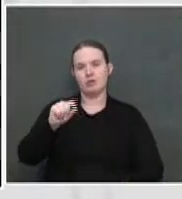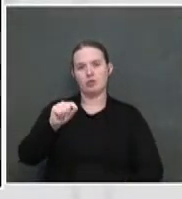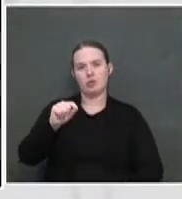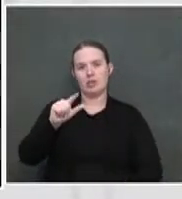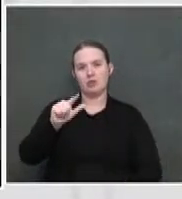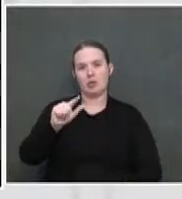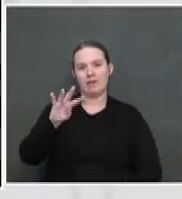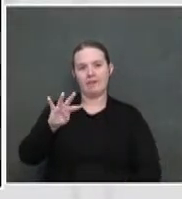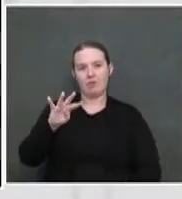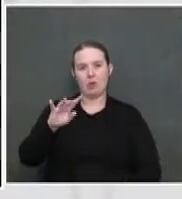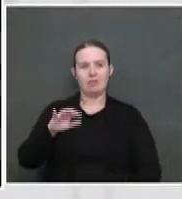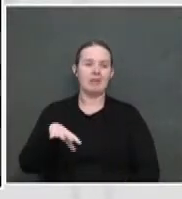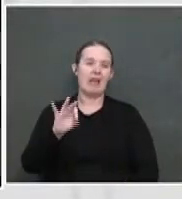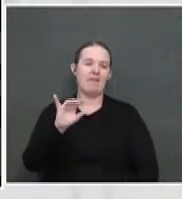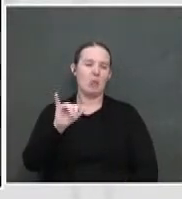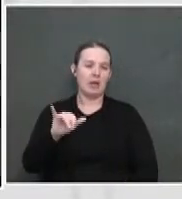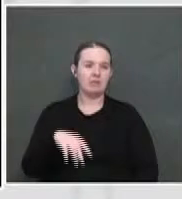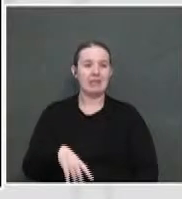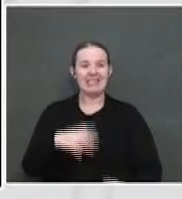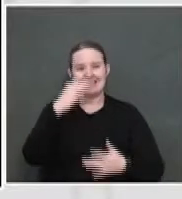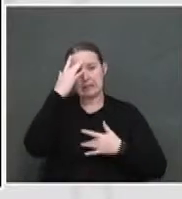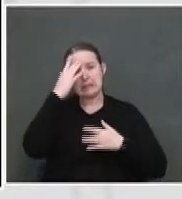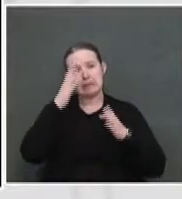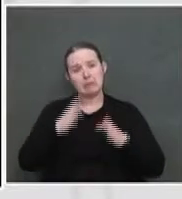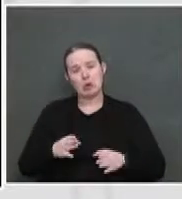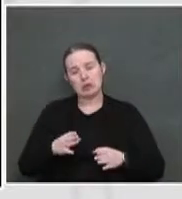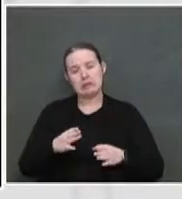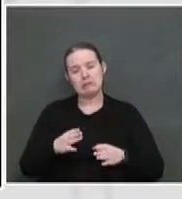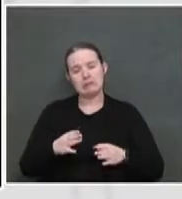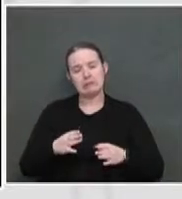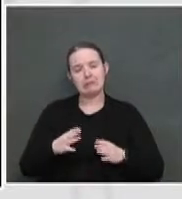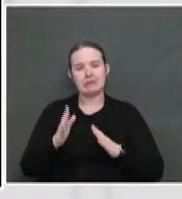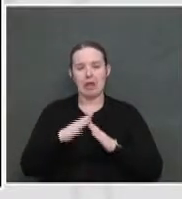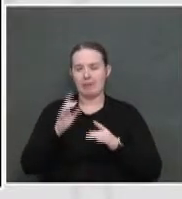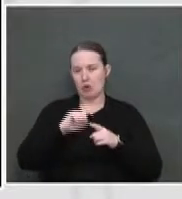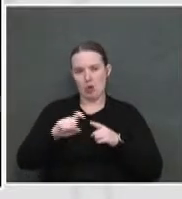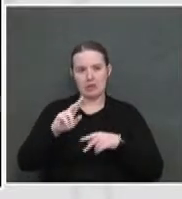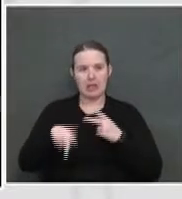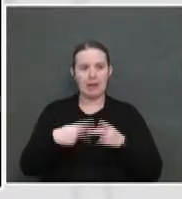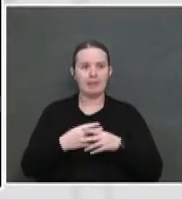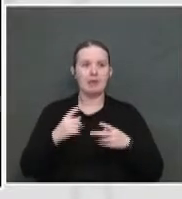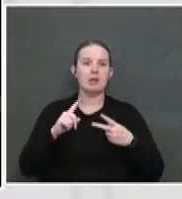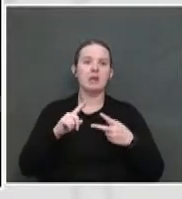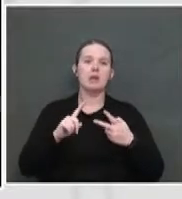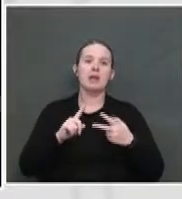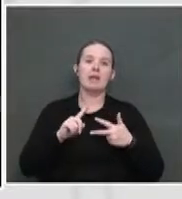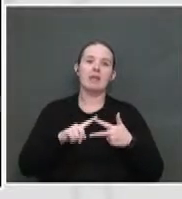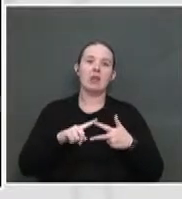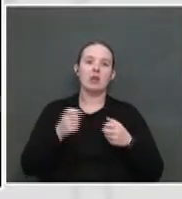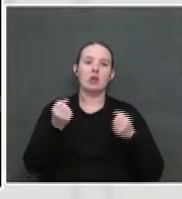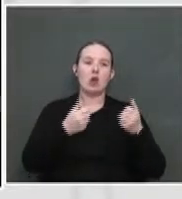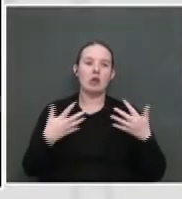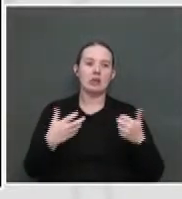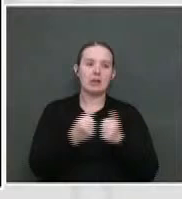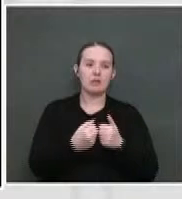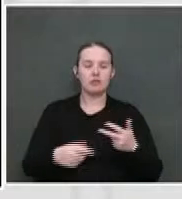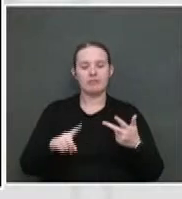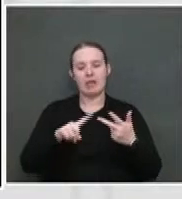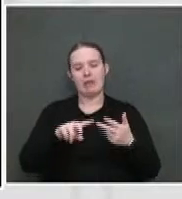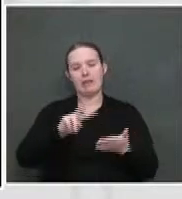Sick person remains the most common call type, followed by motor vehicle collisions and